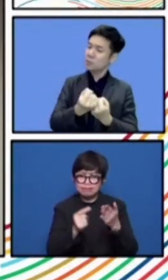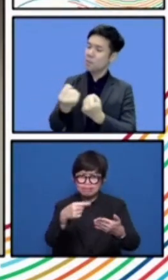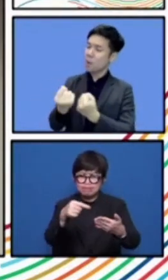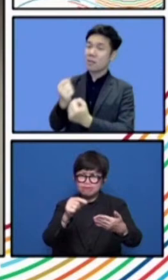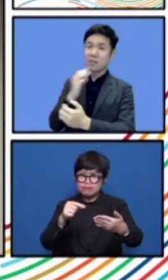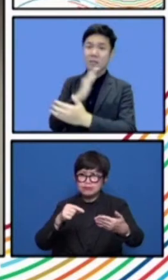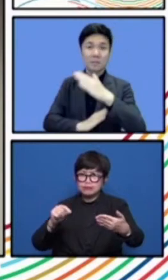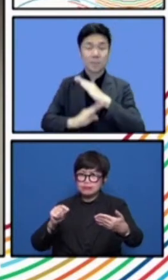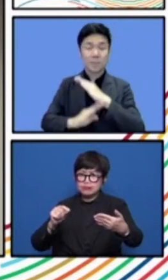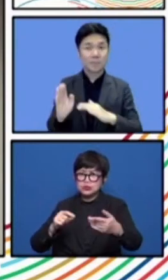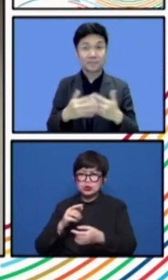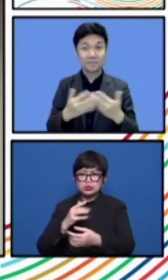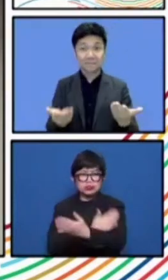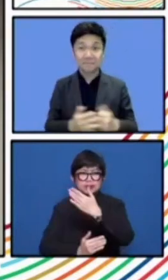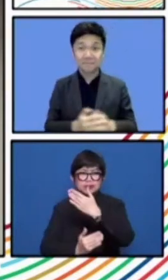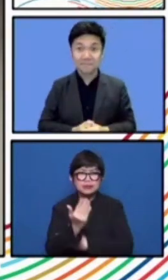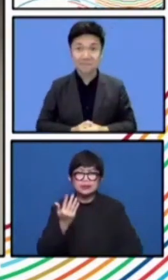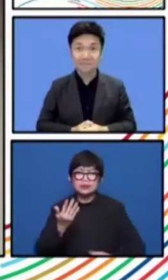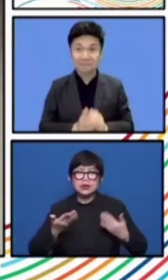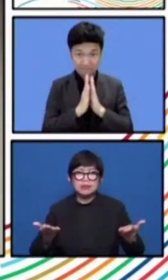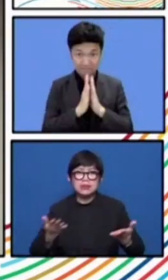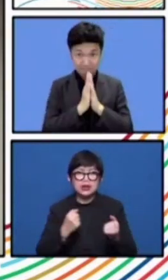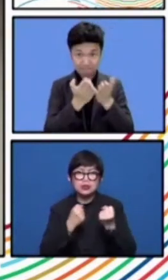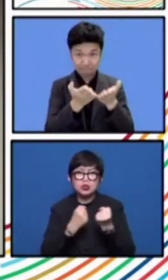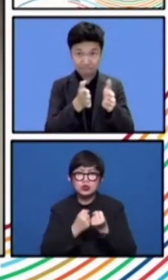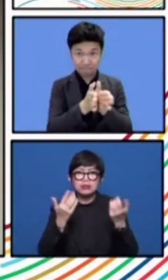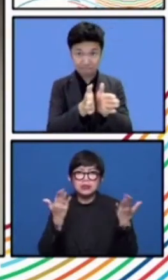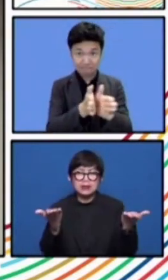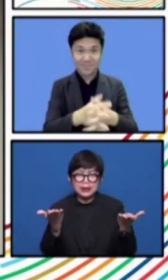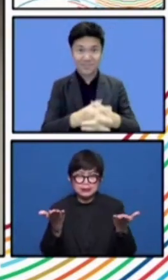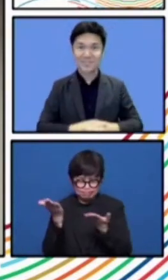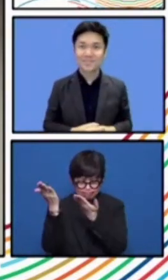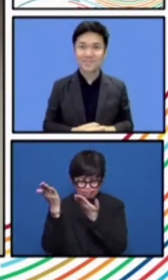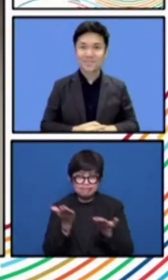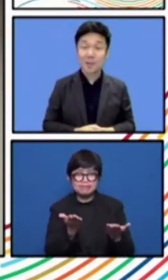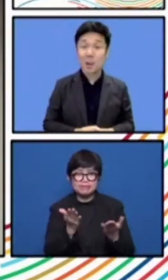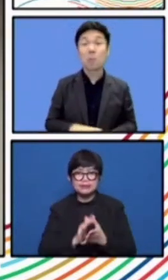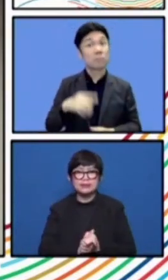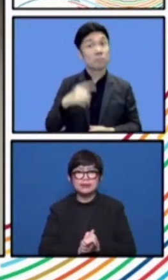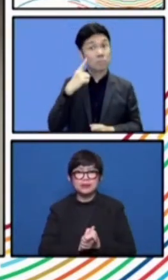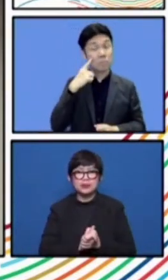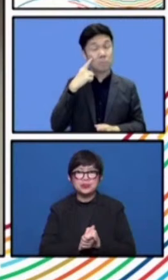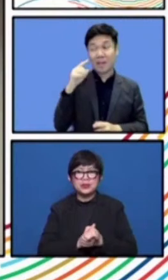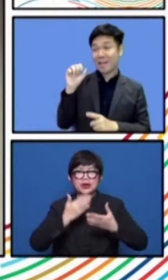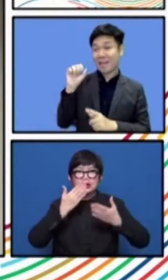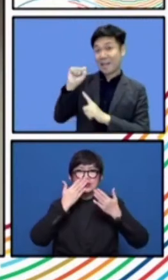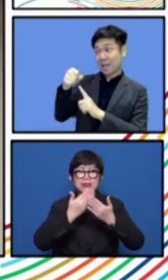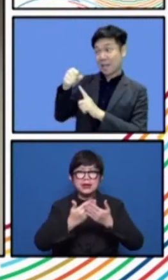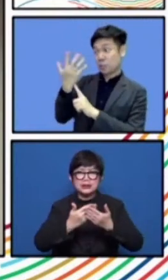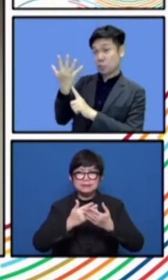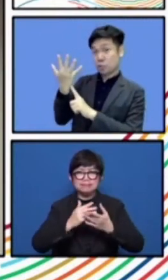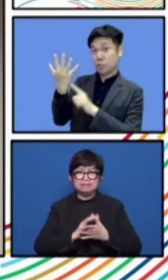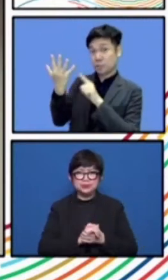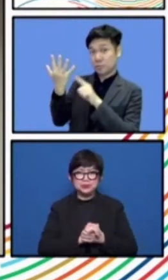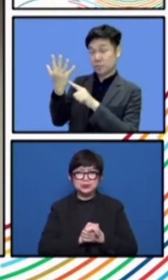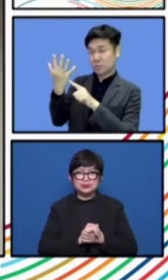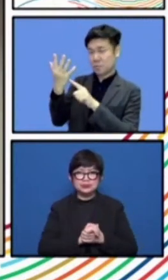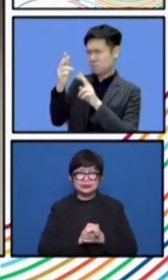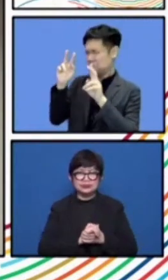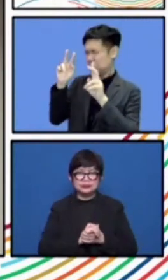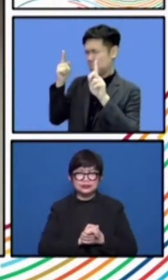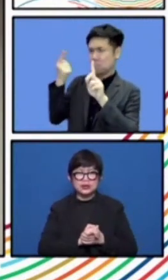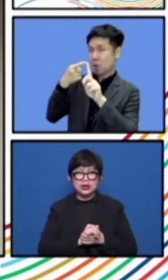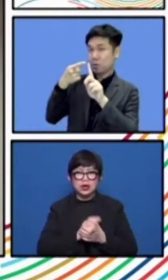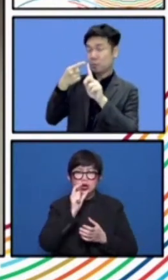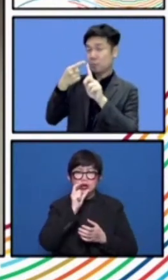Mr Mont well you know the principle of the sustainable development goals is to leave no one behind and if